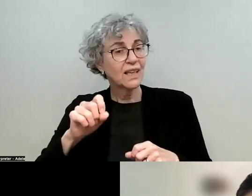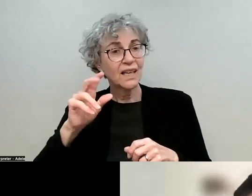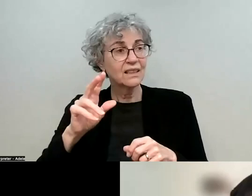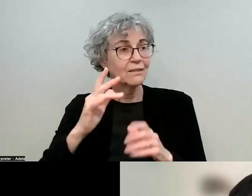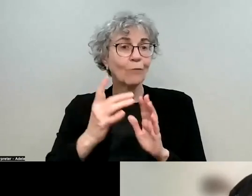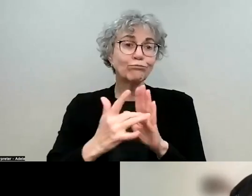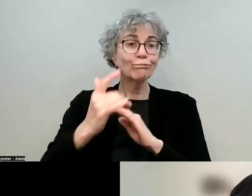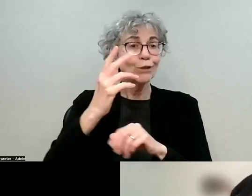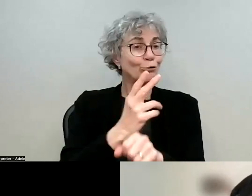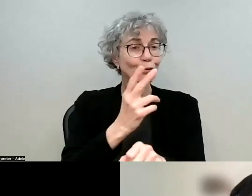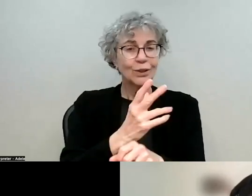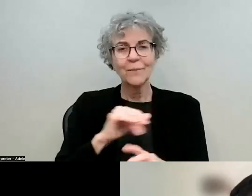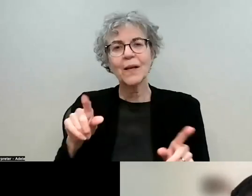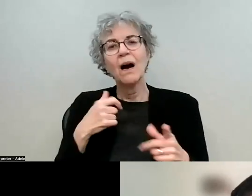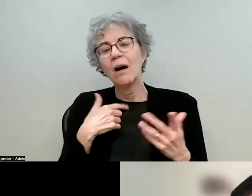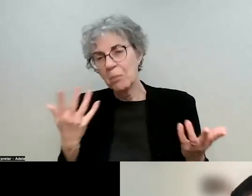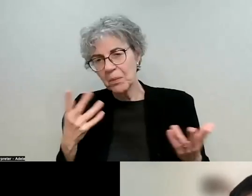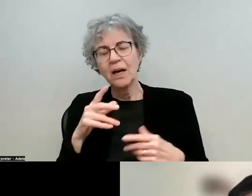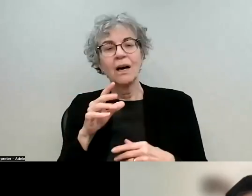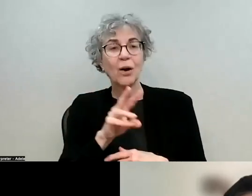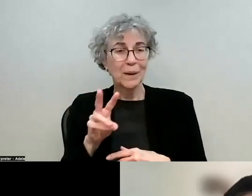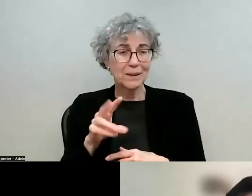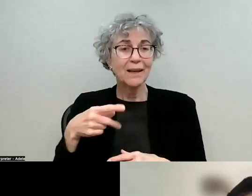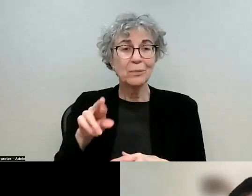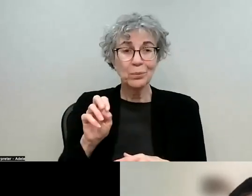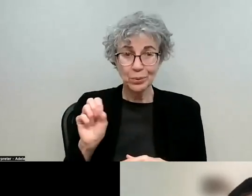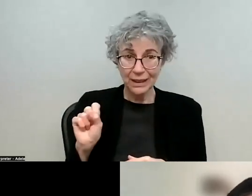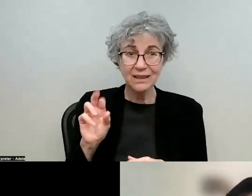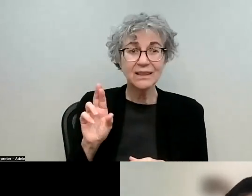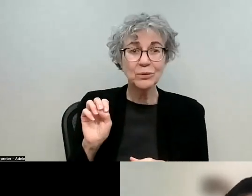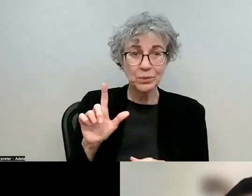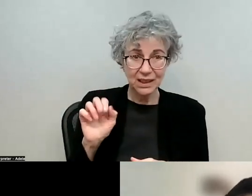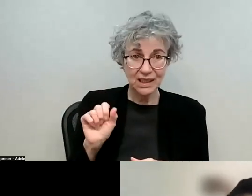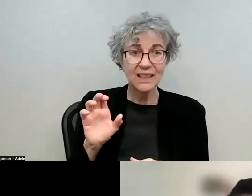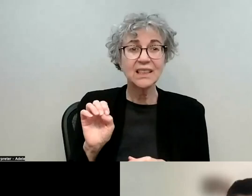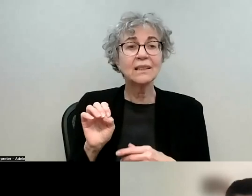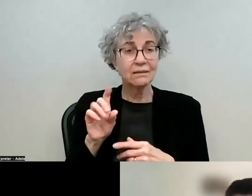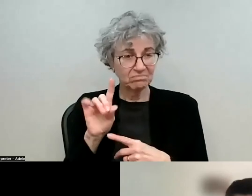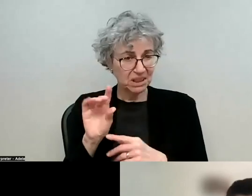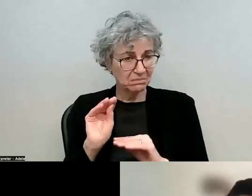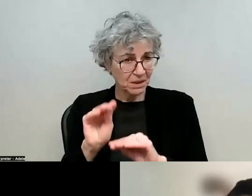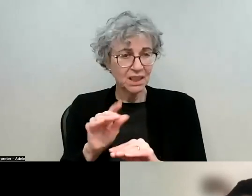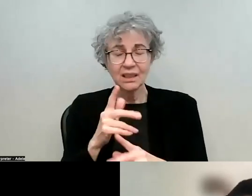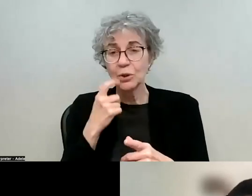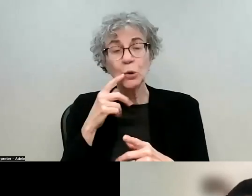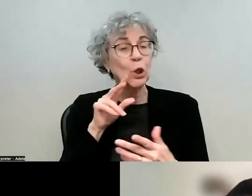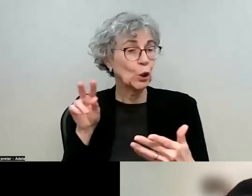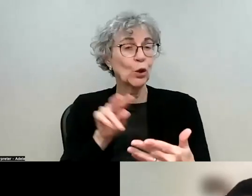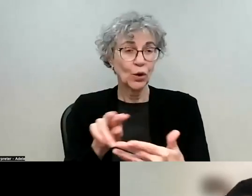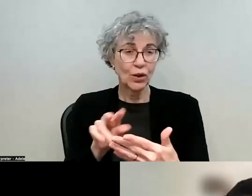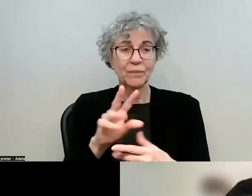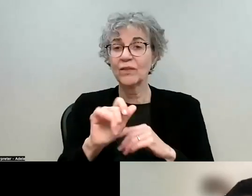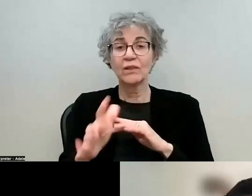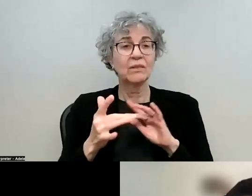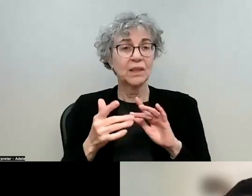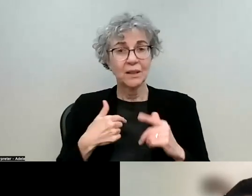So we did some press releases on our website. You can look those up. And then we're happy if you want to reach out to myself